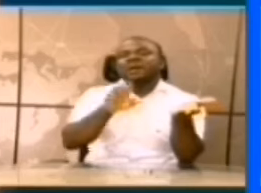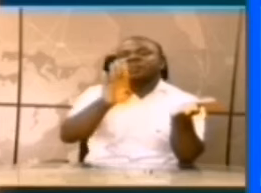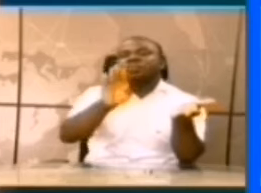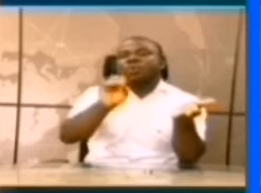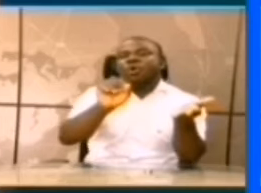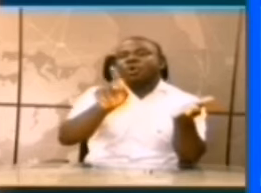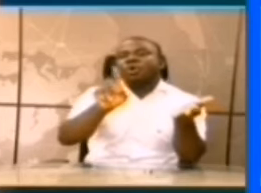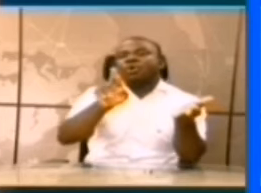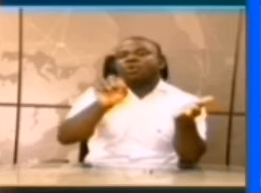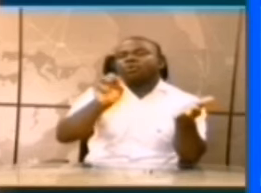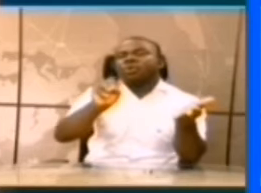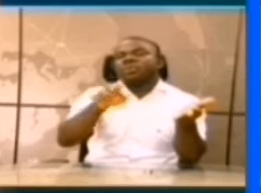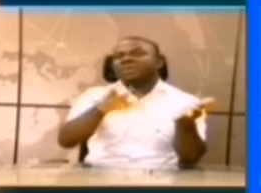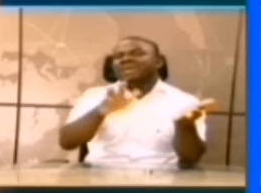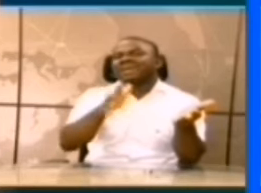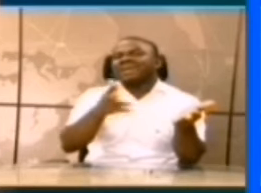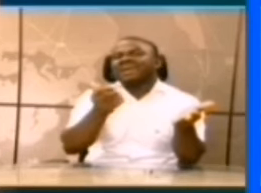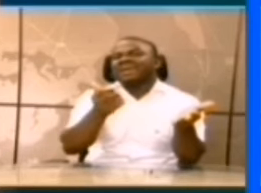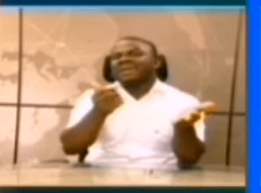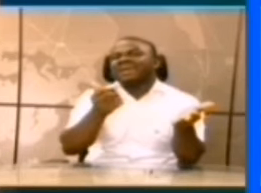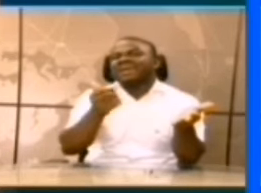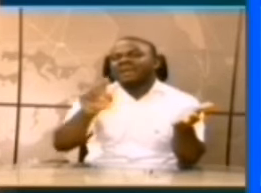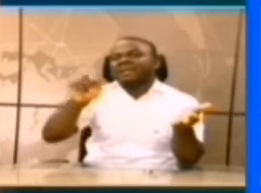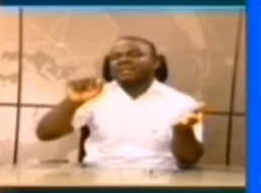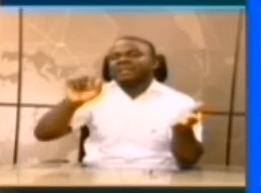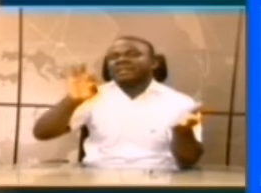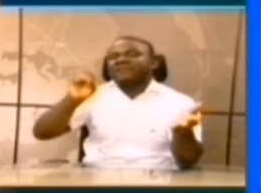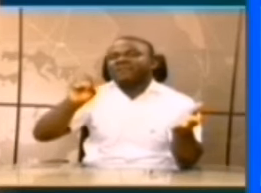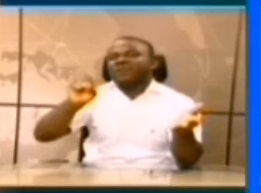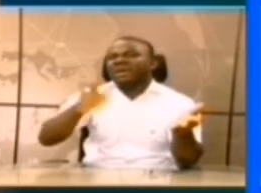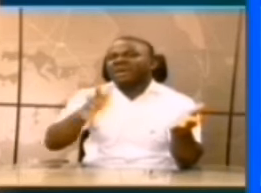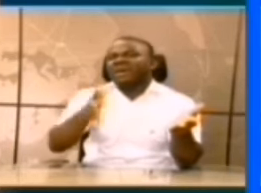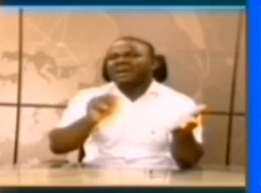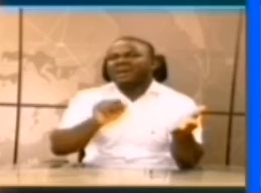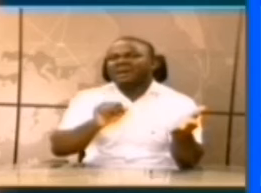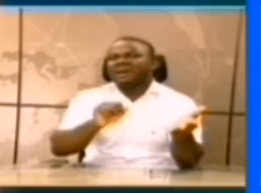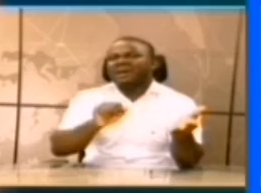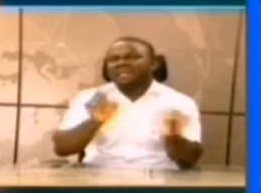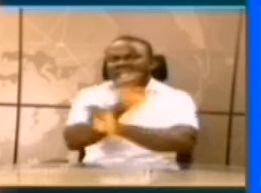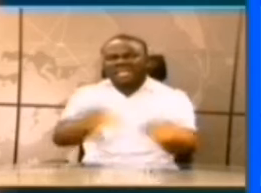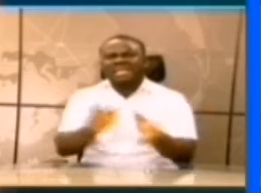all? Okoka, not empty nursery, yeah, 6 week classroom block, none near my.